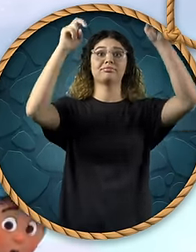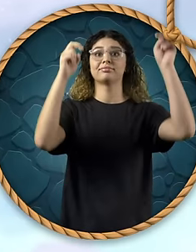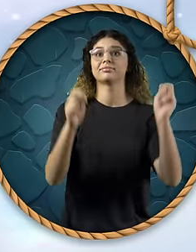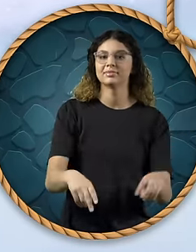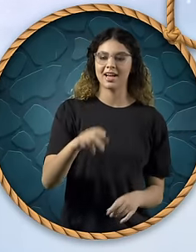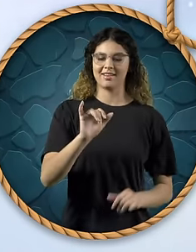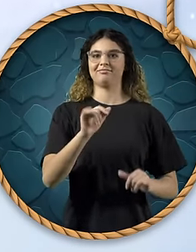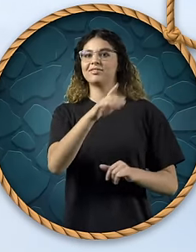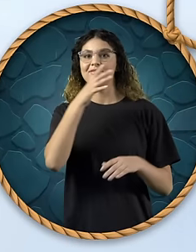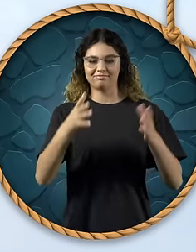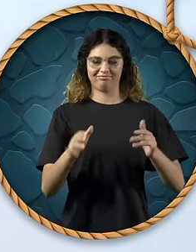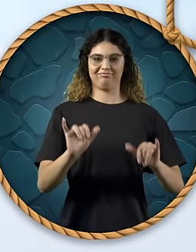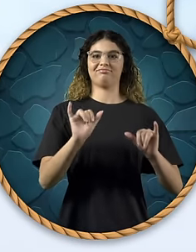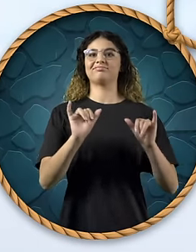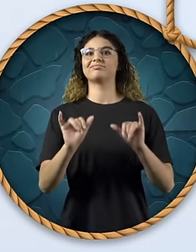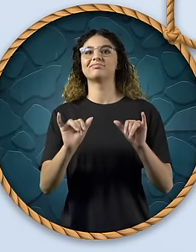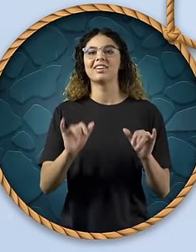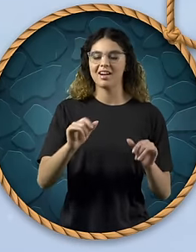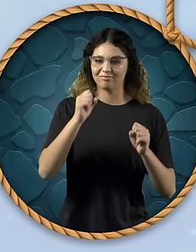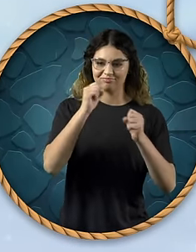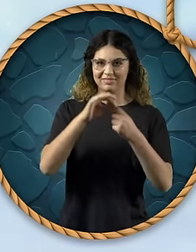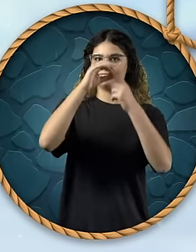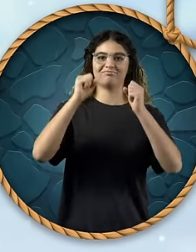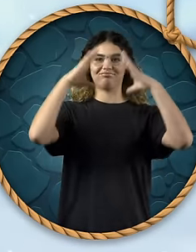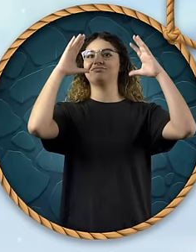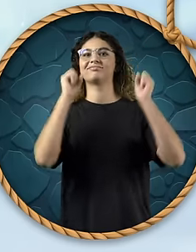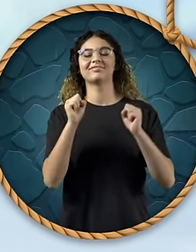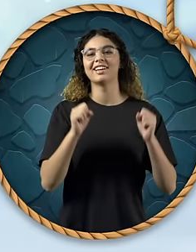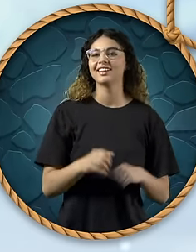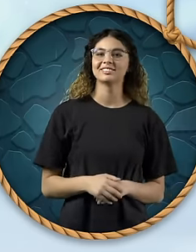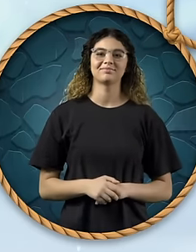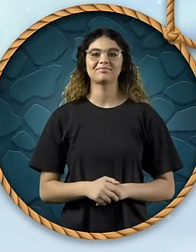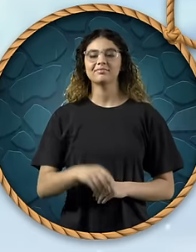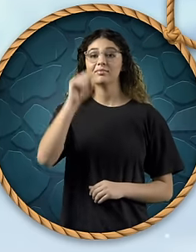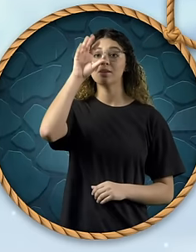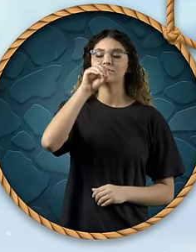Little did the ranchers know that they were in for a very special surprise.